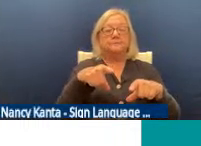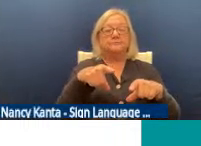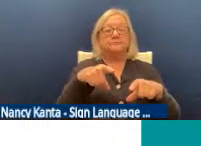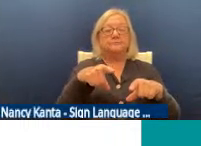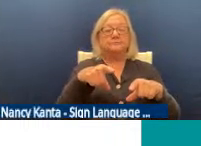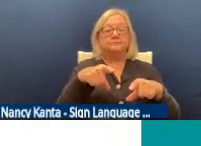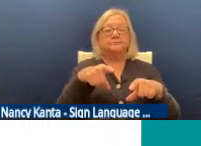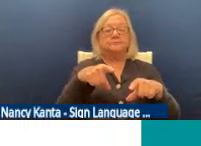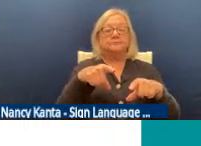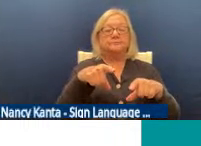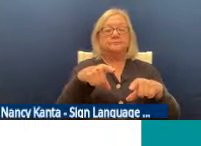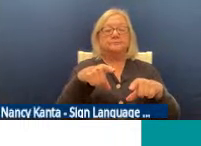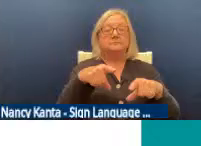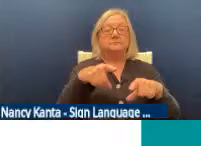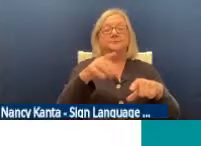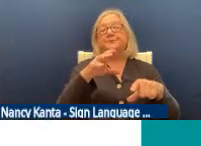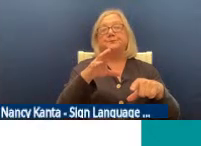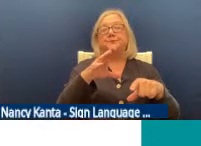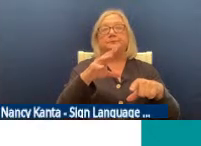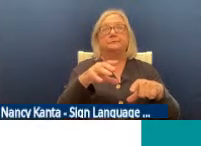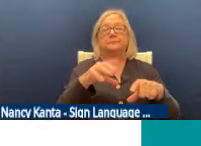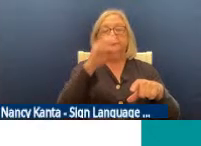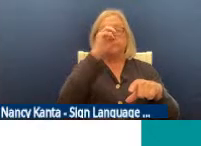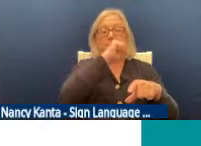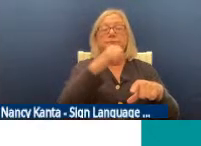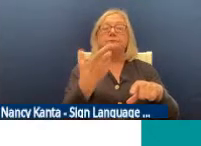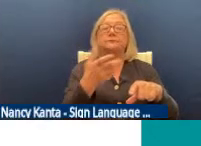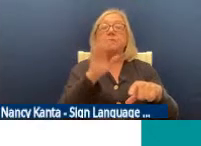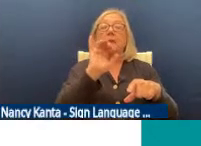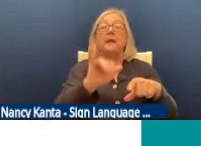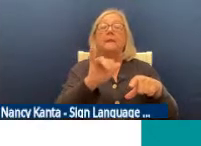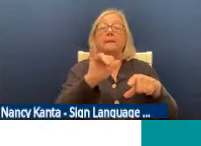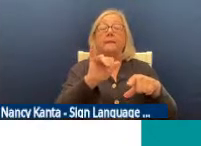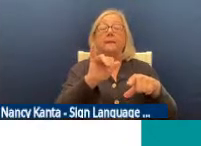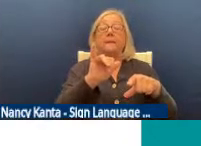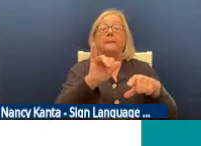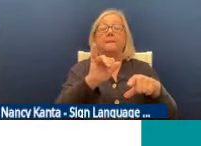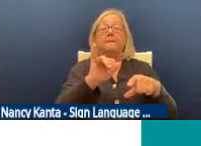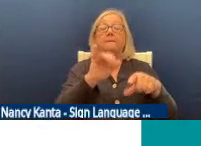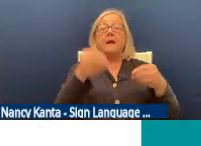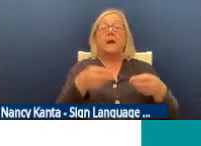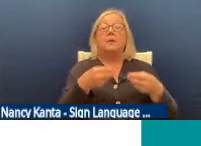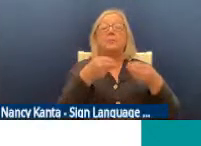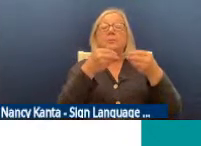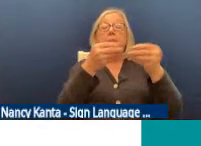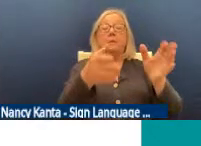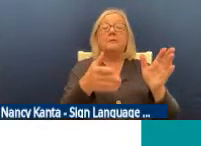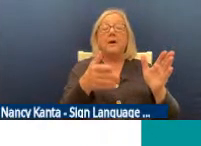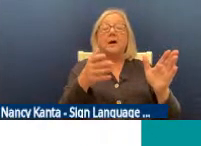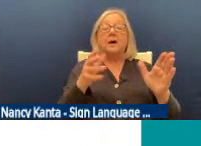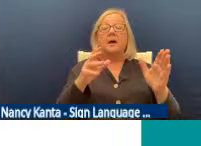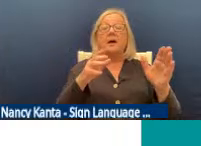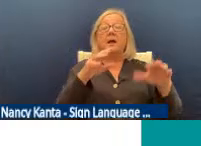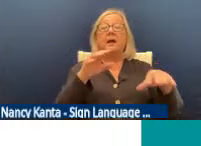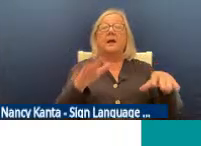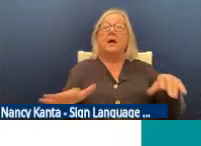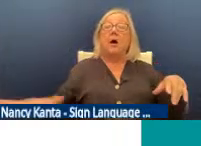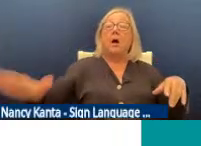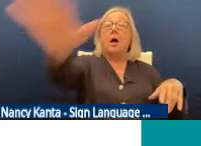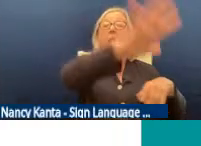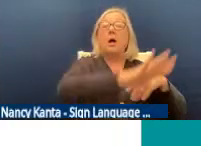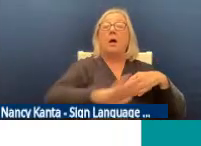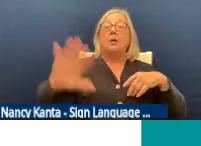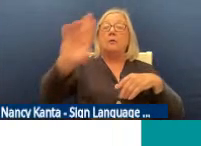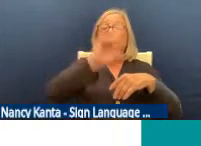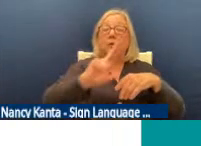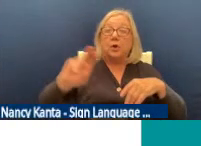is intended to provide sort of an across-the-board comparison across the nation, because each